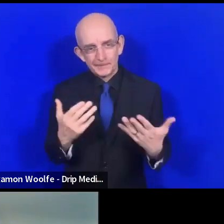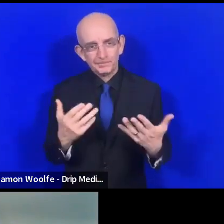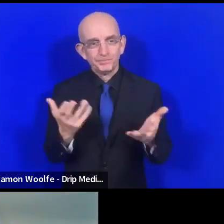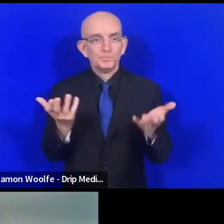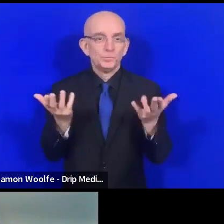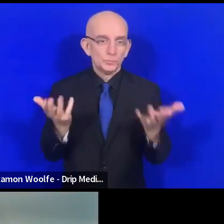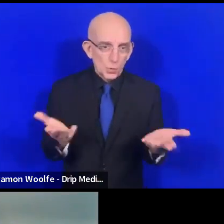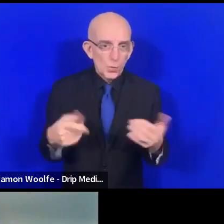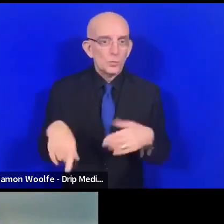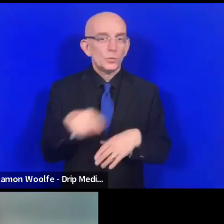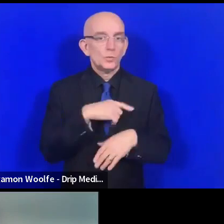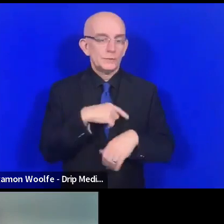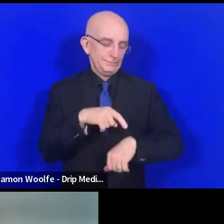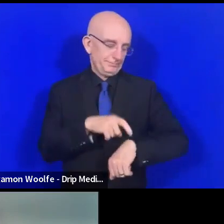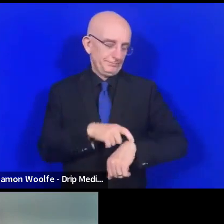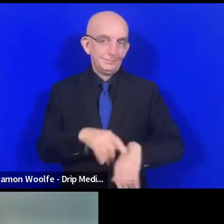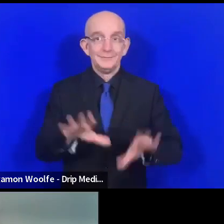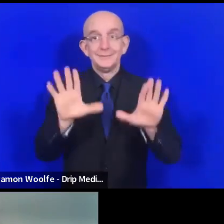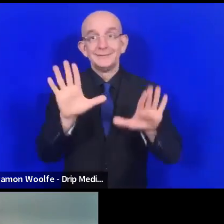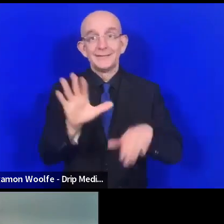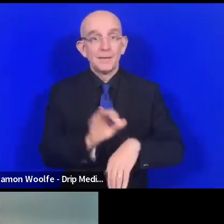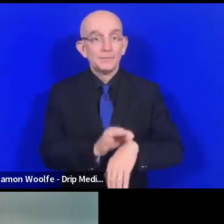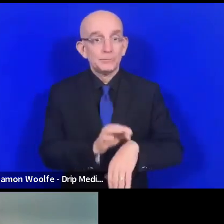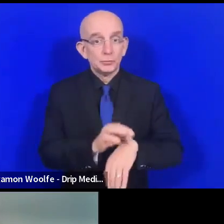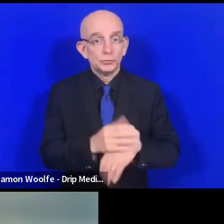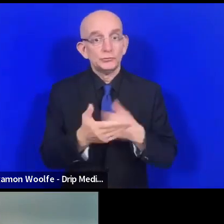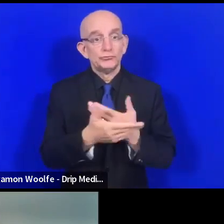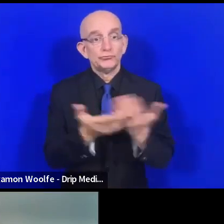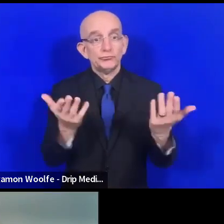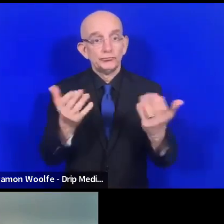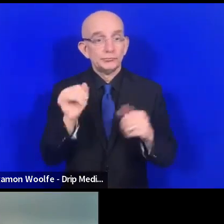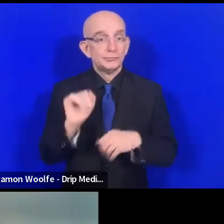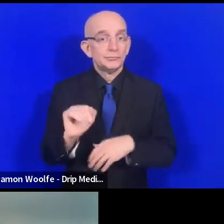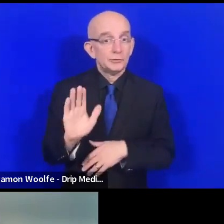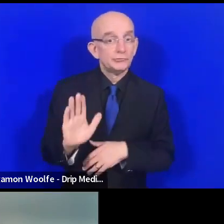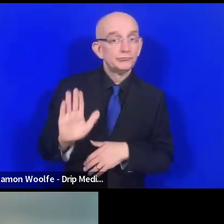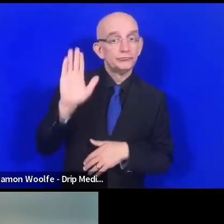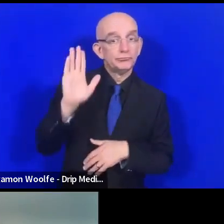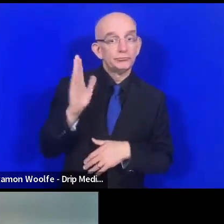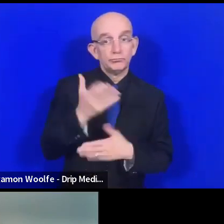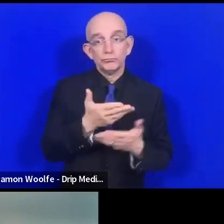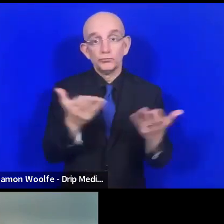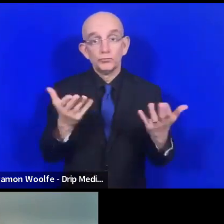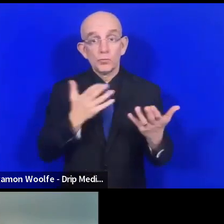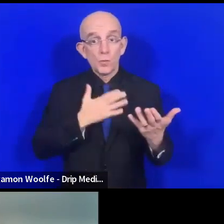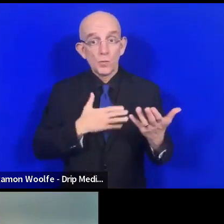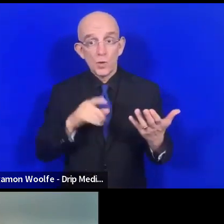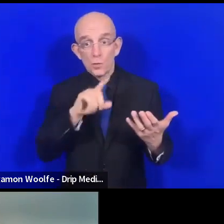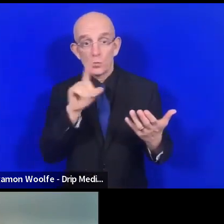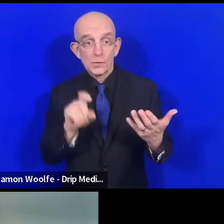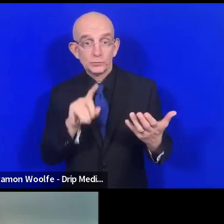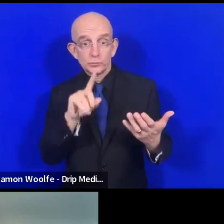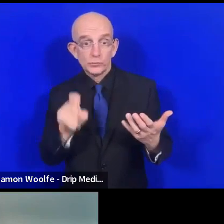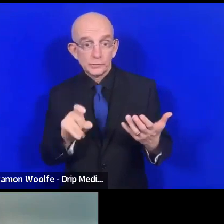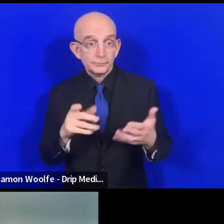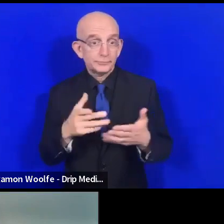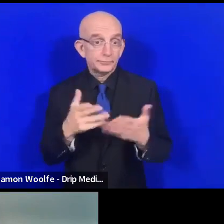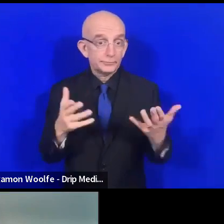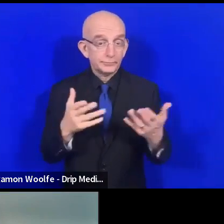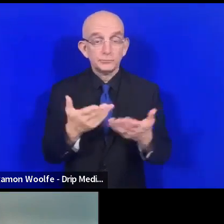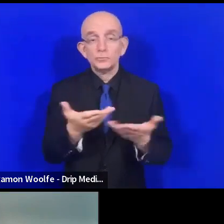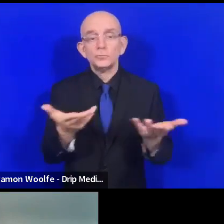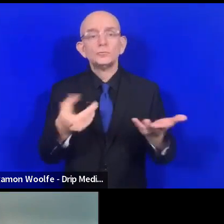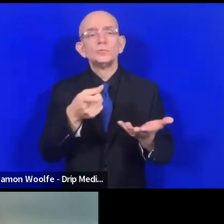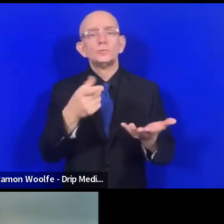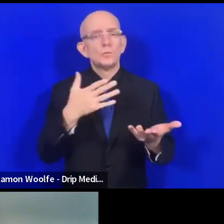minutes to hear from those of you who are here in the audience today. What questions do you have for the people